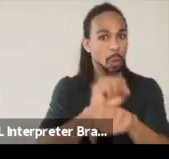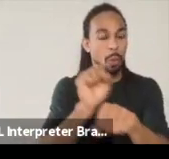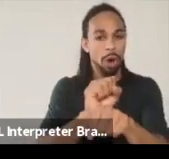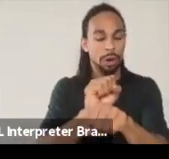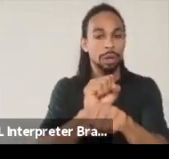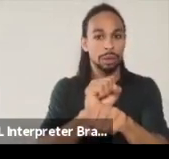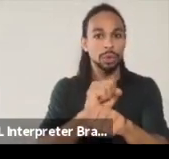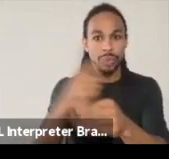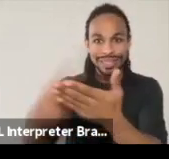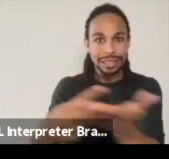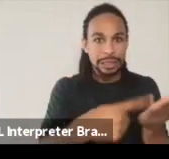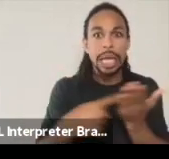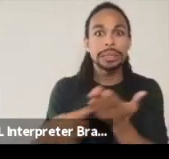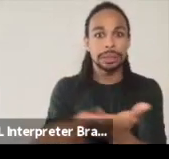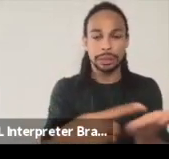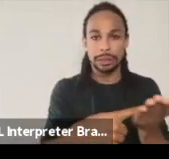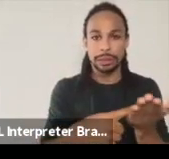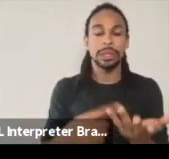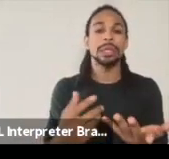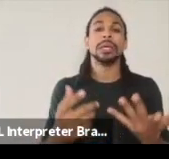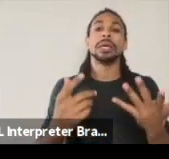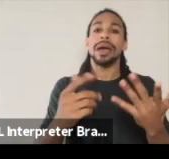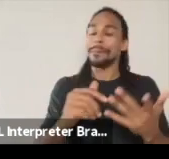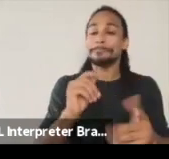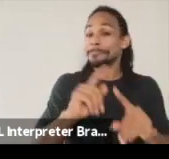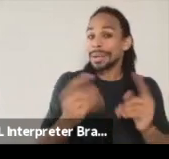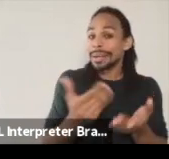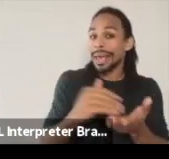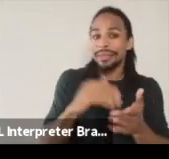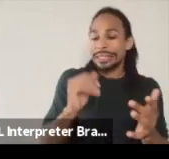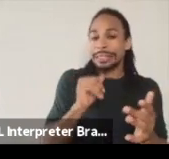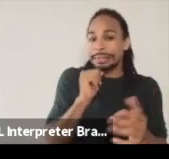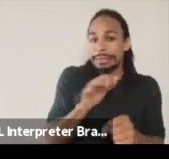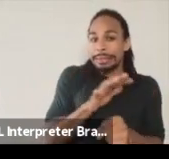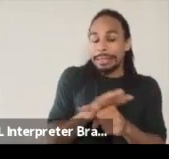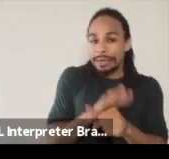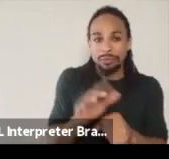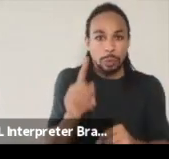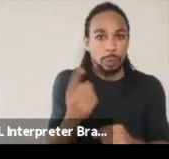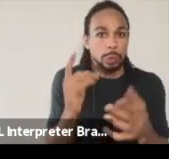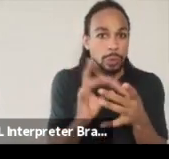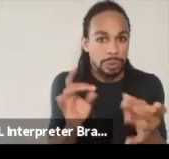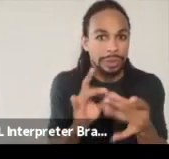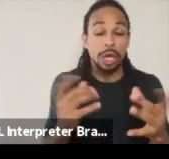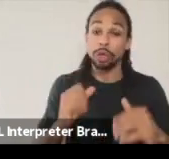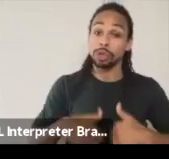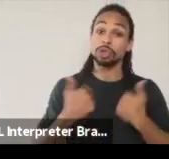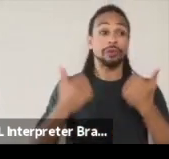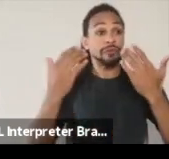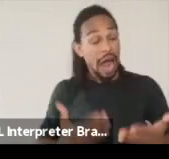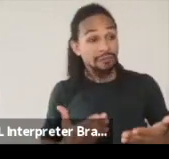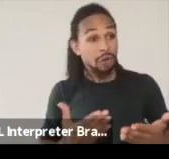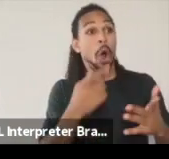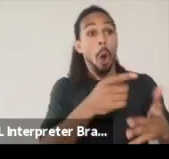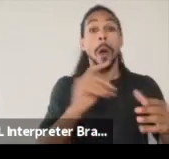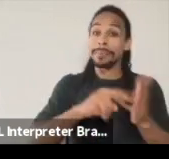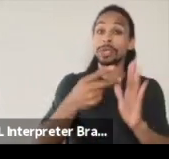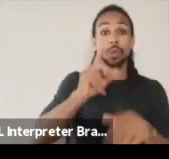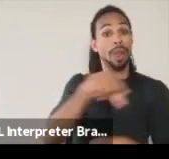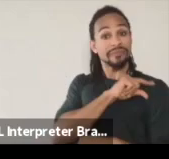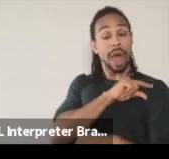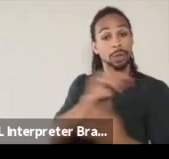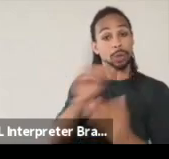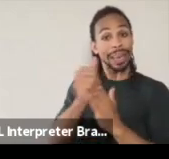feel qualified to lead social justice work just by nature of our survivorship. I think what's also